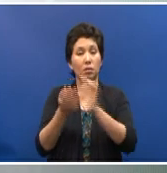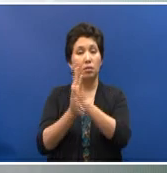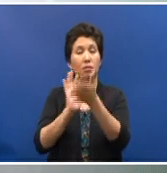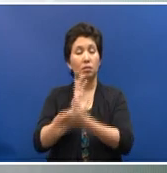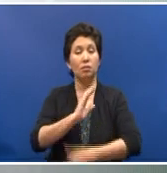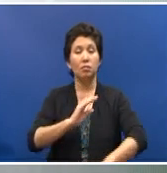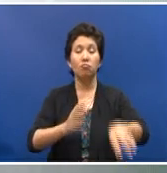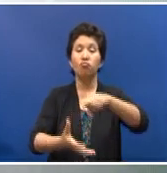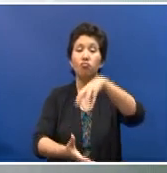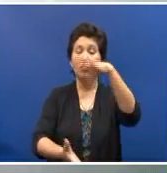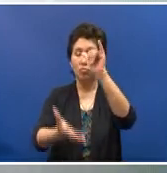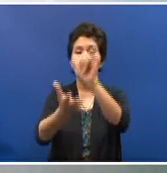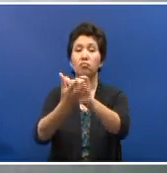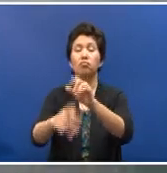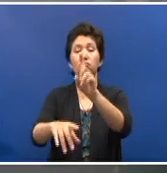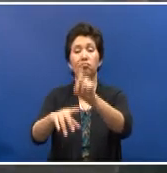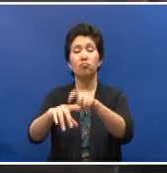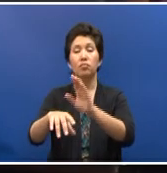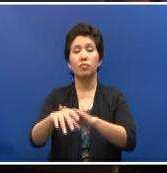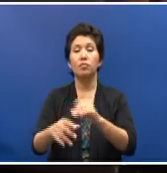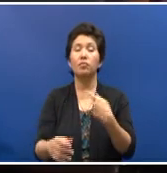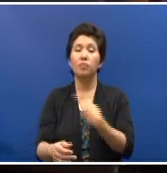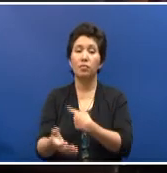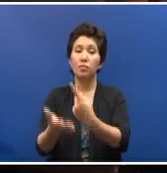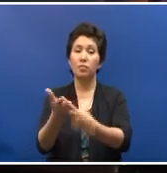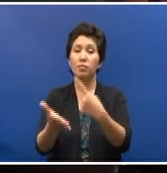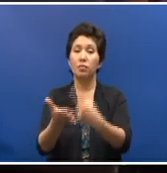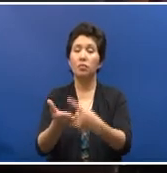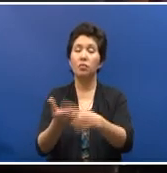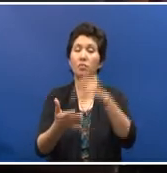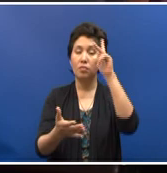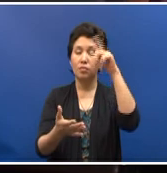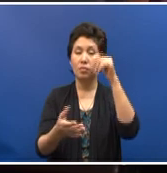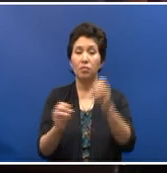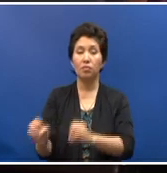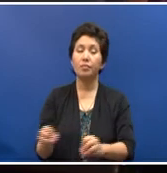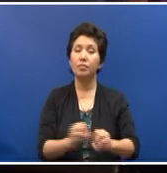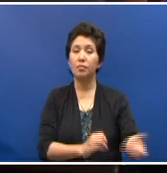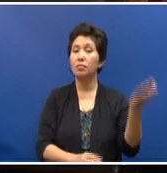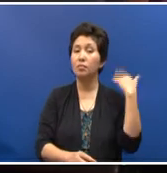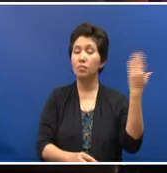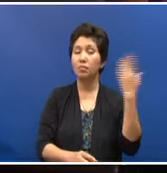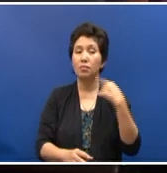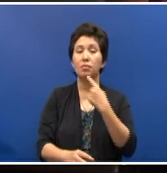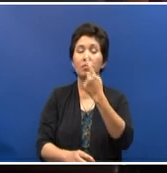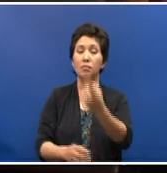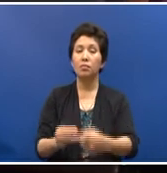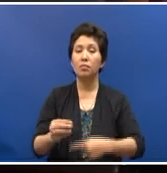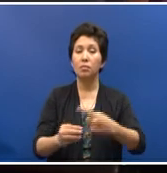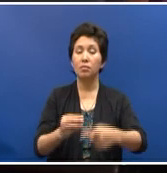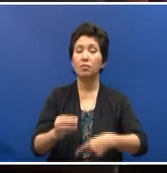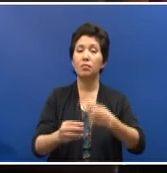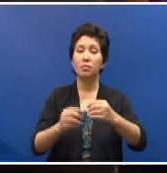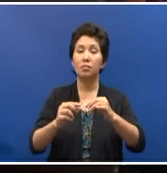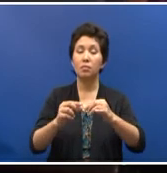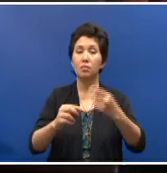wealth in the same way. Okay, so you remember when we discussed about politics and organizations before, whereby I mentioned about the